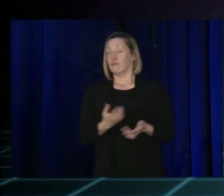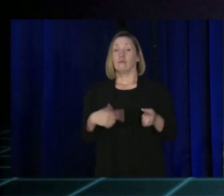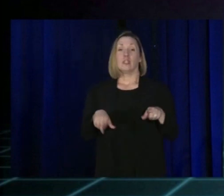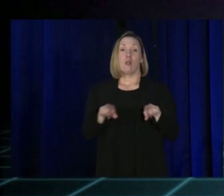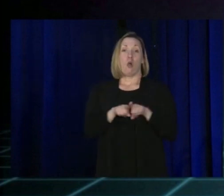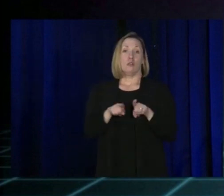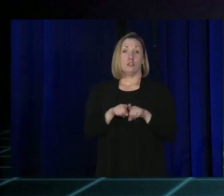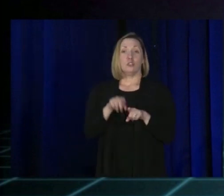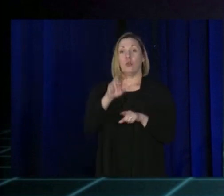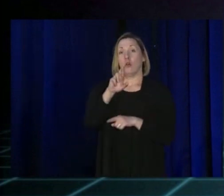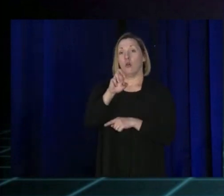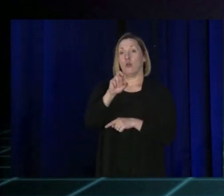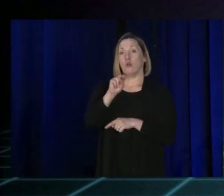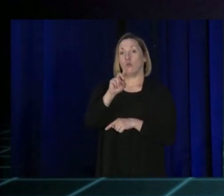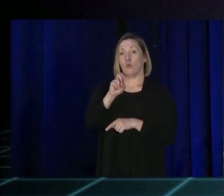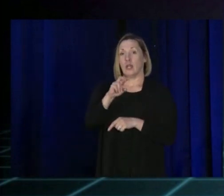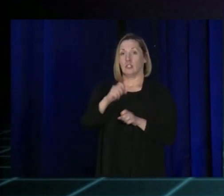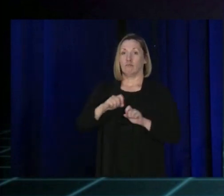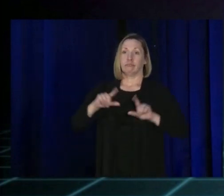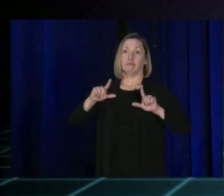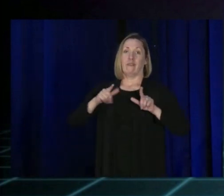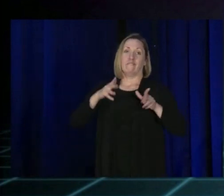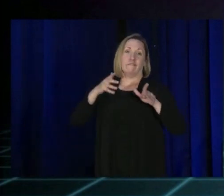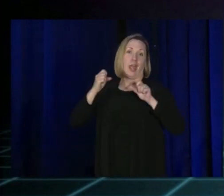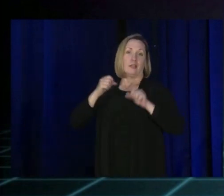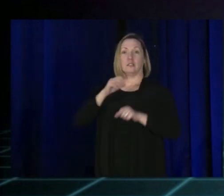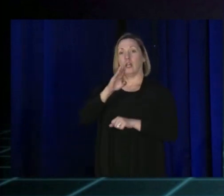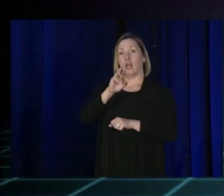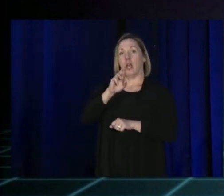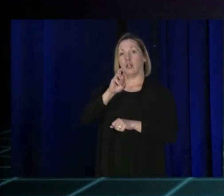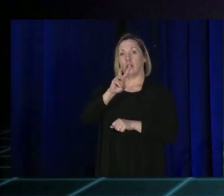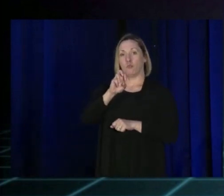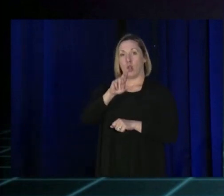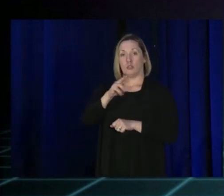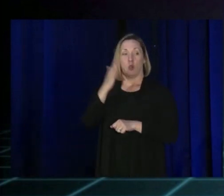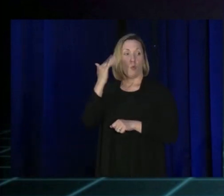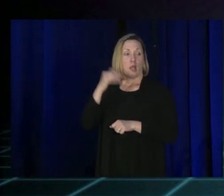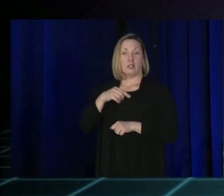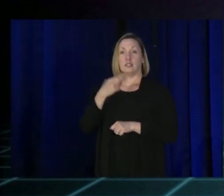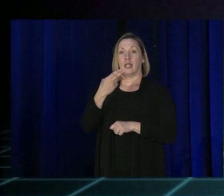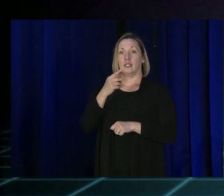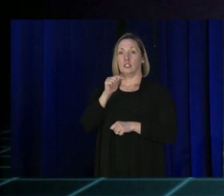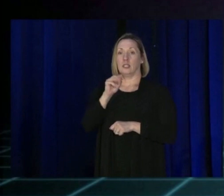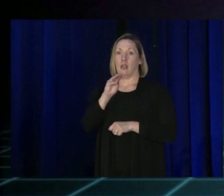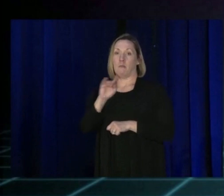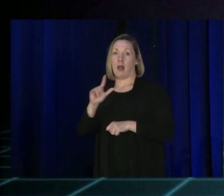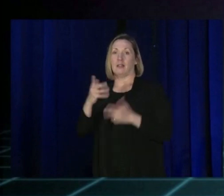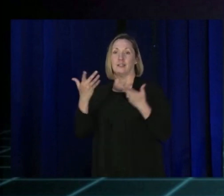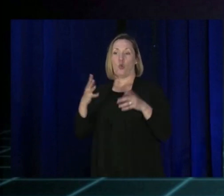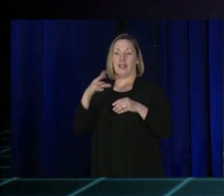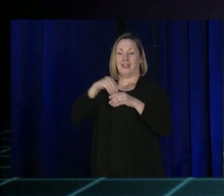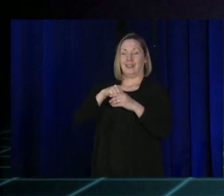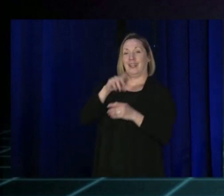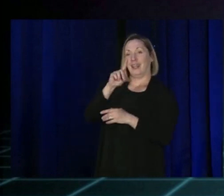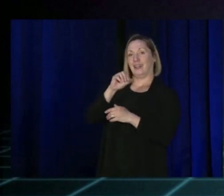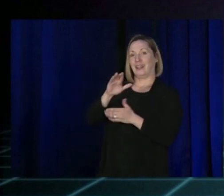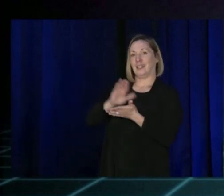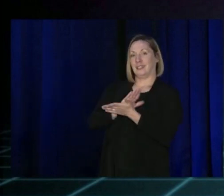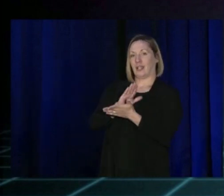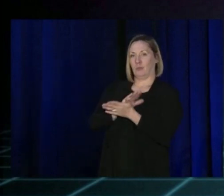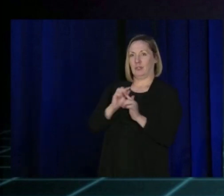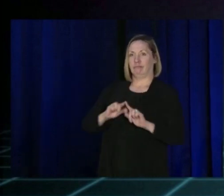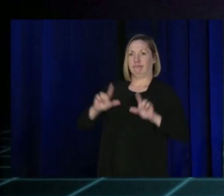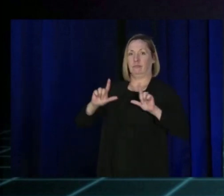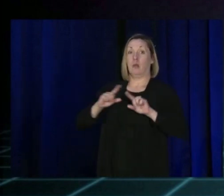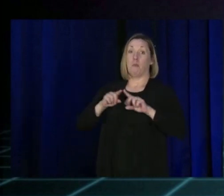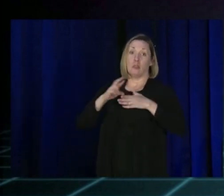renders really fast in the browser because the HTML is already in the document. But the result of that is that